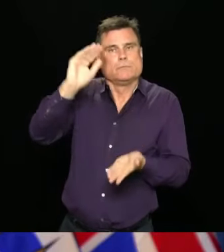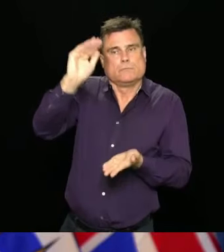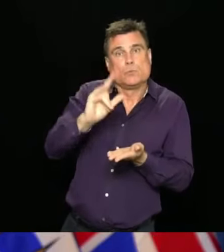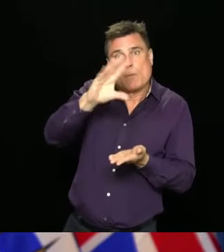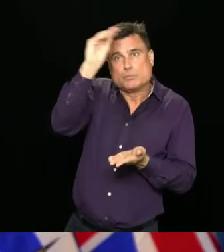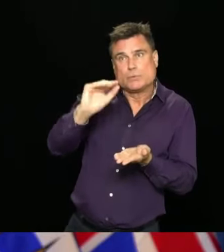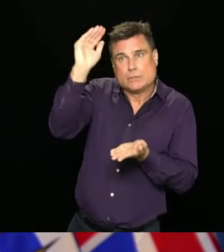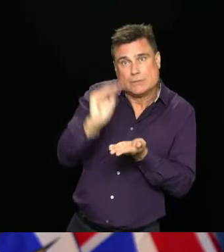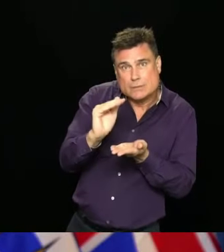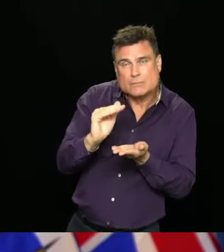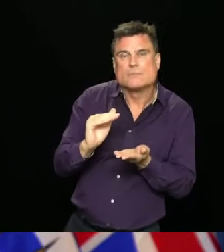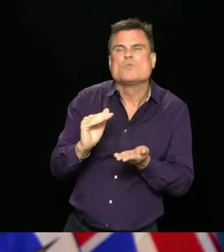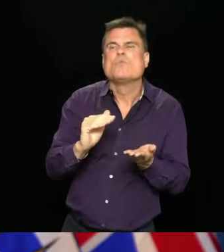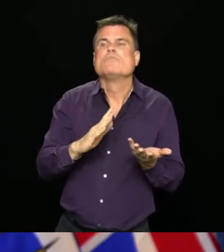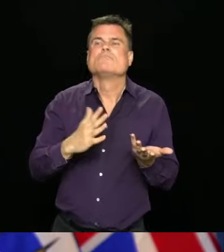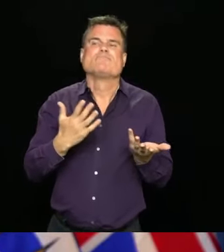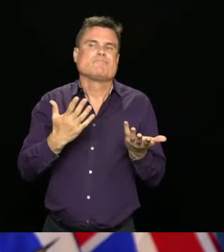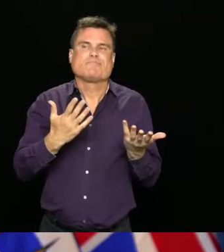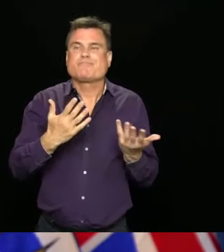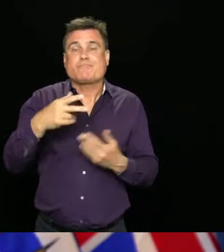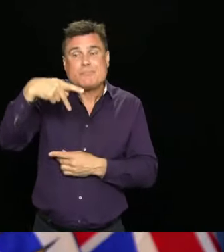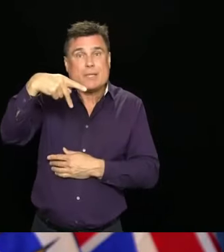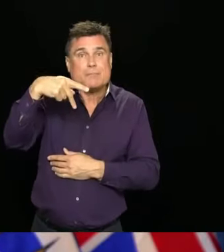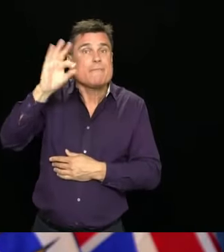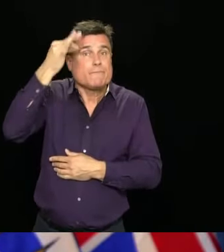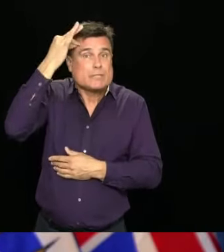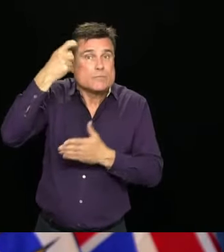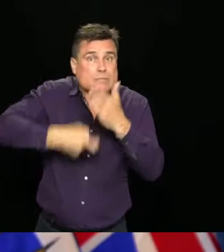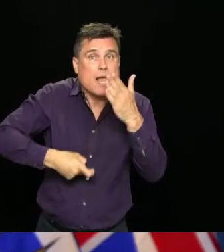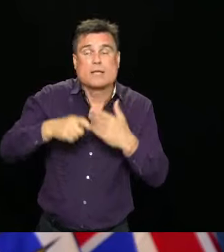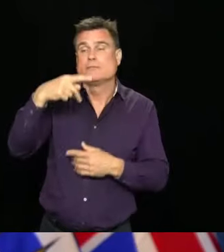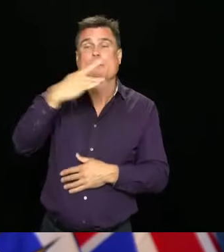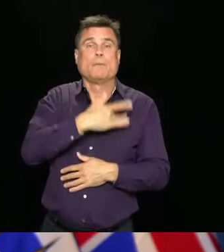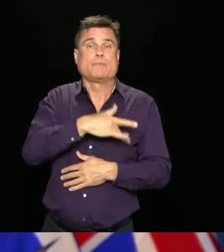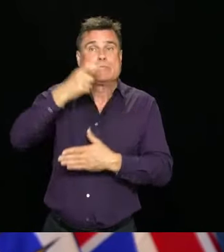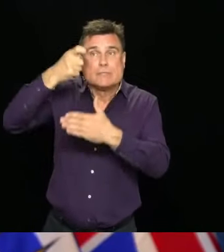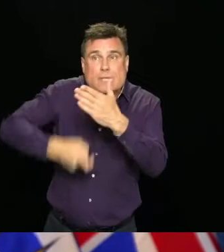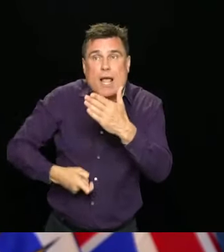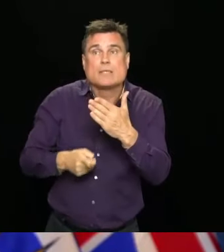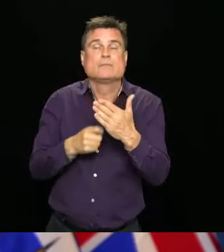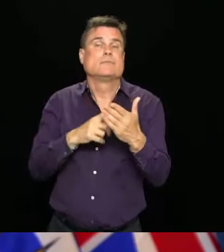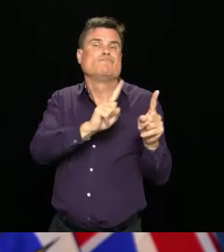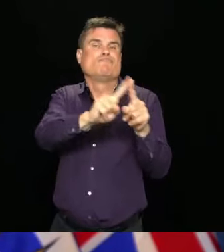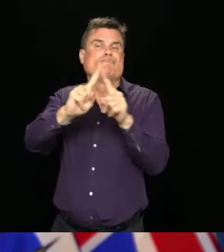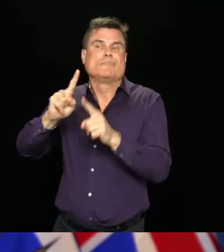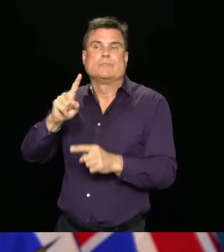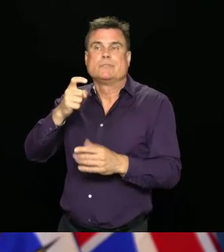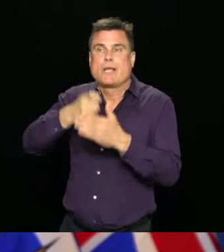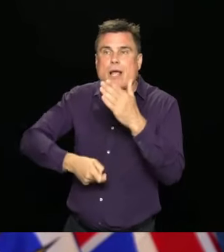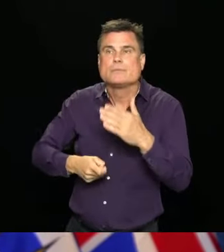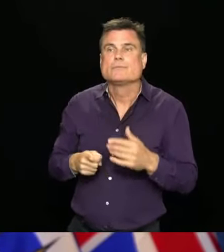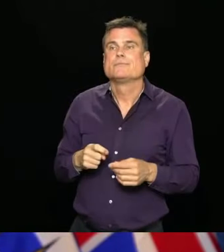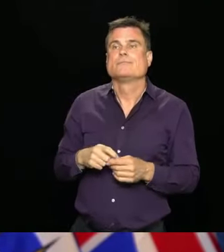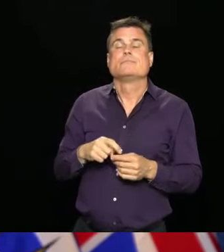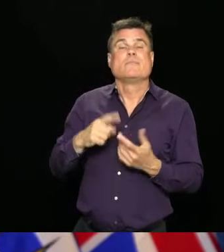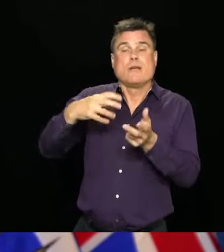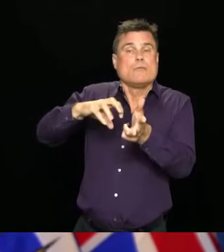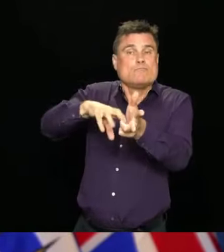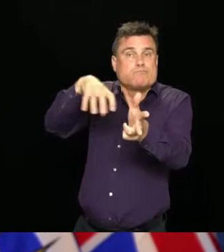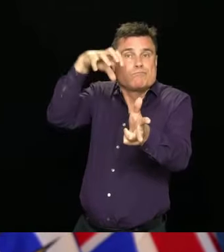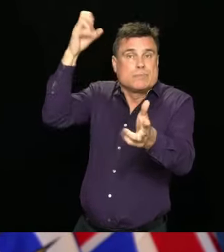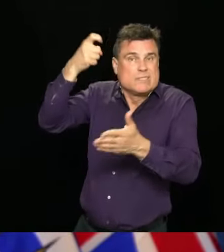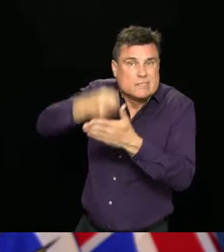the PST, the hotel tax, the carbon tax, and several others until the end of September. So our response